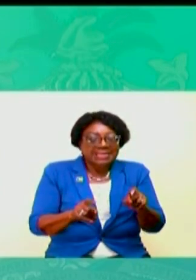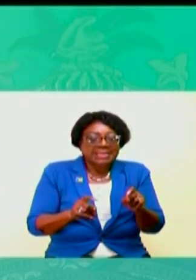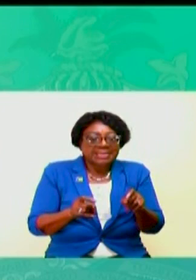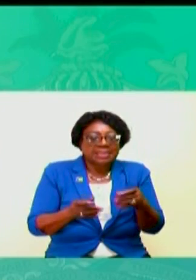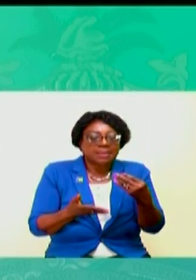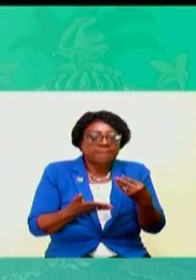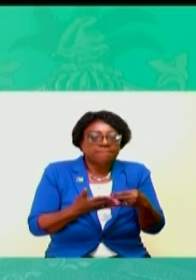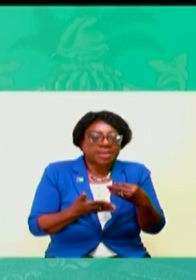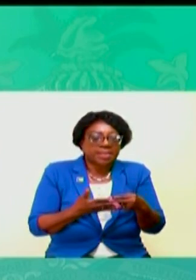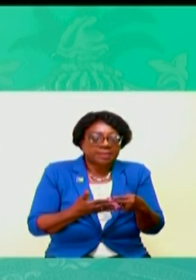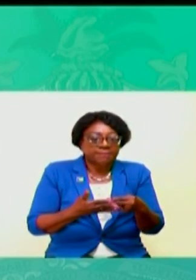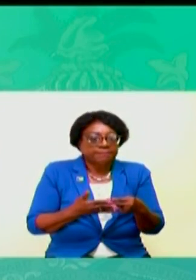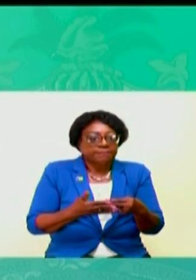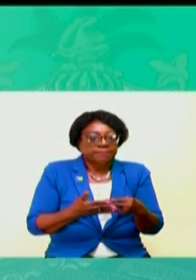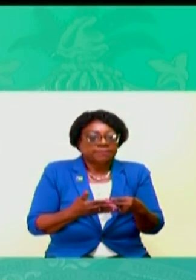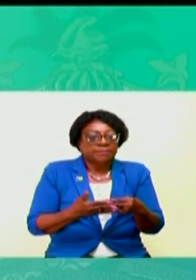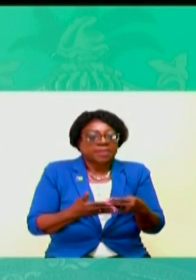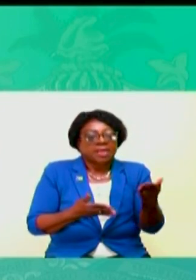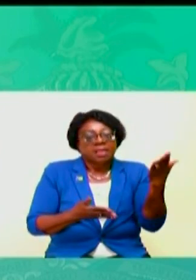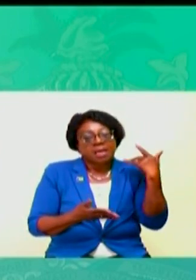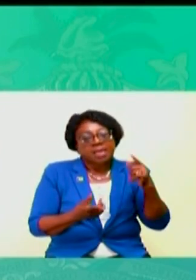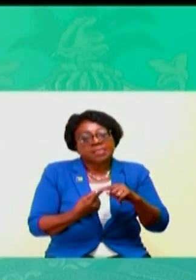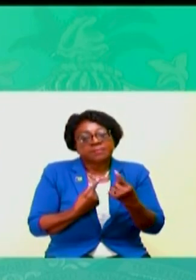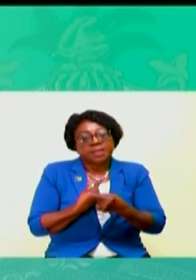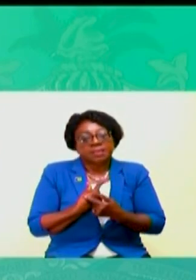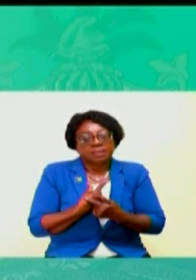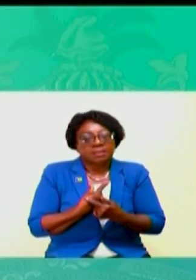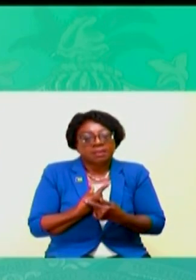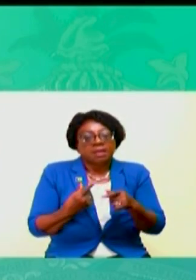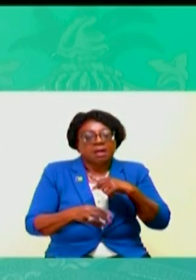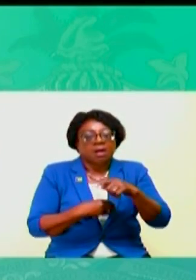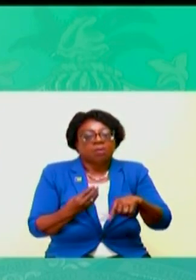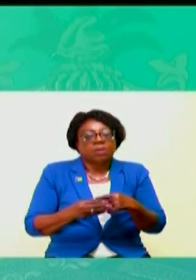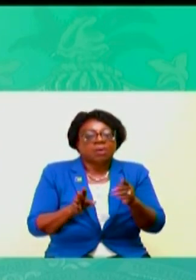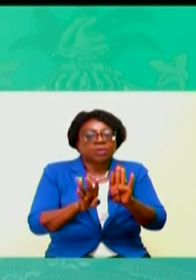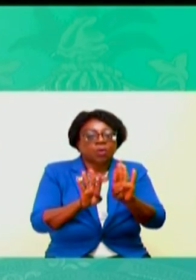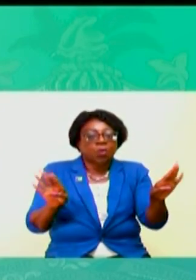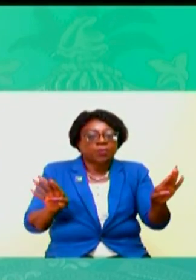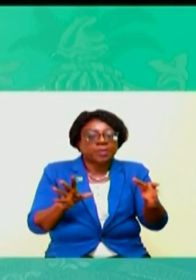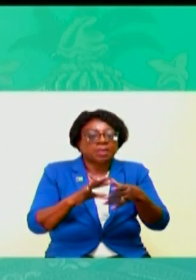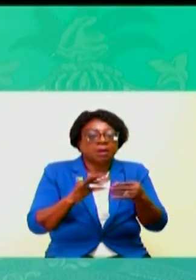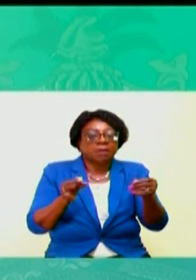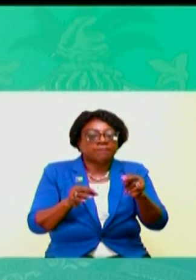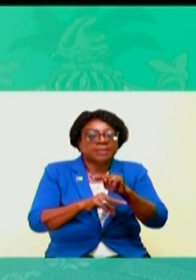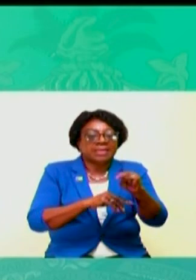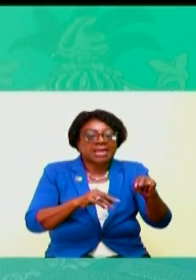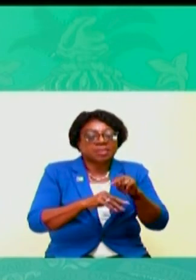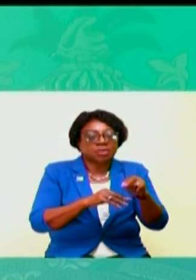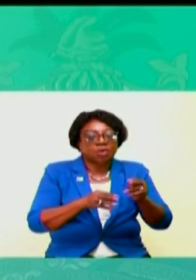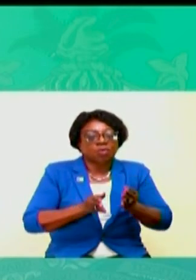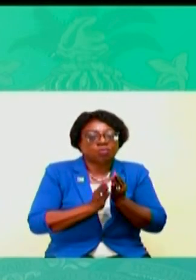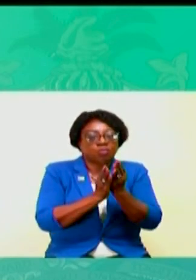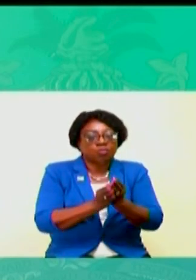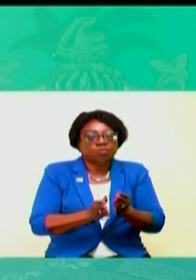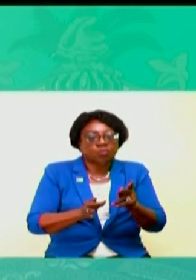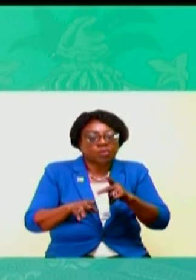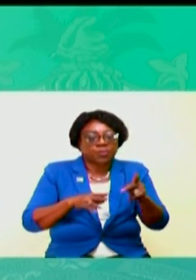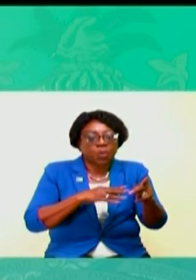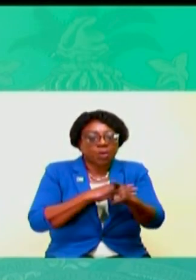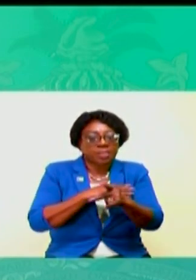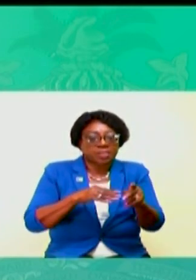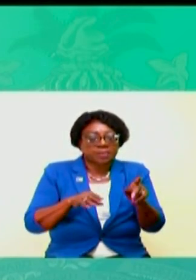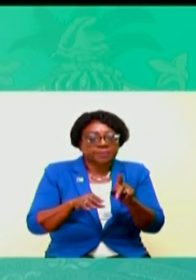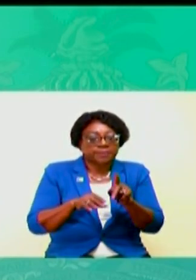Speaker, last month, around the opening of the Nassau cruise port,